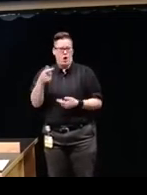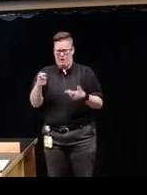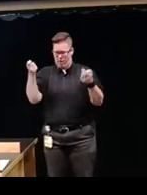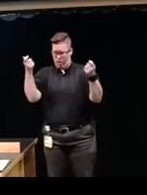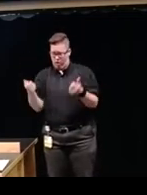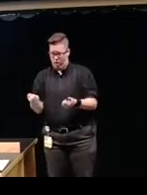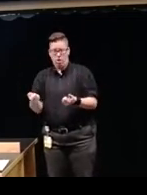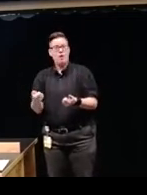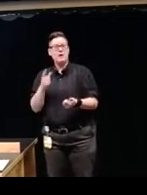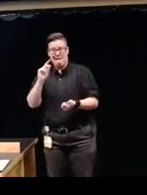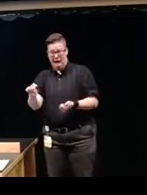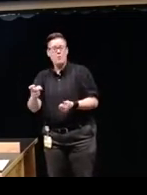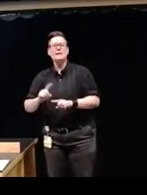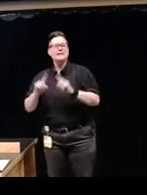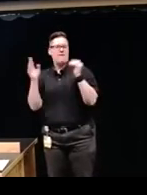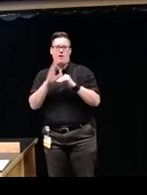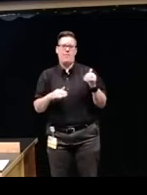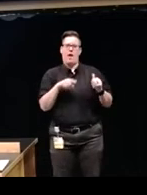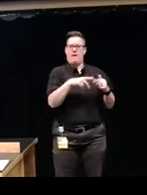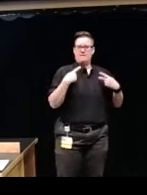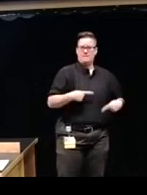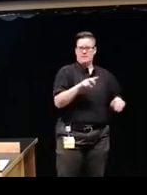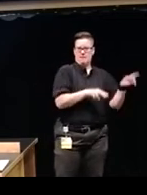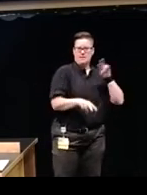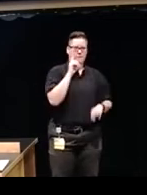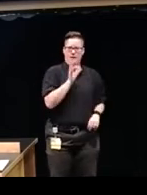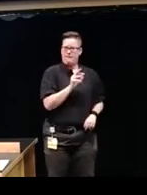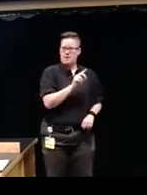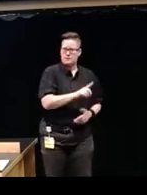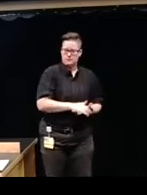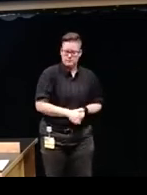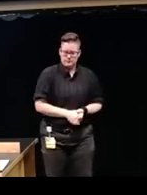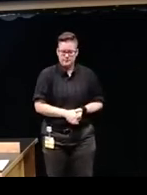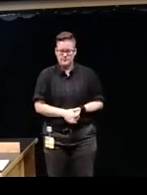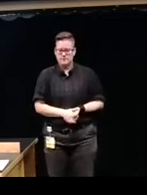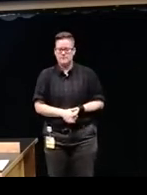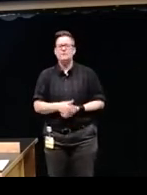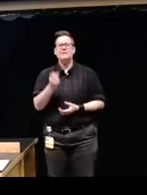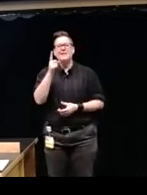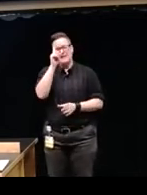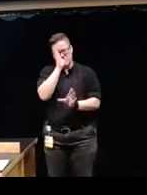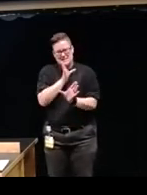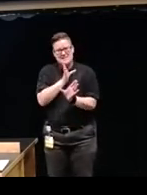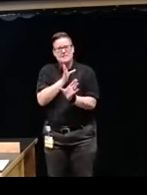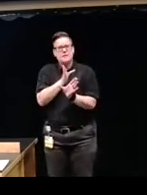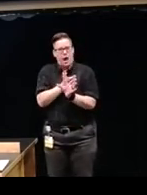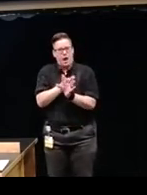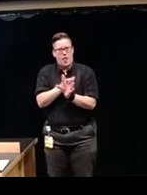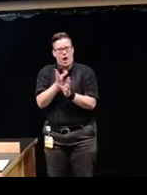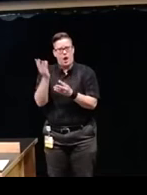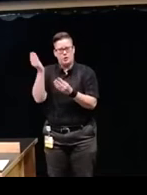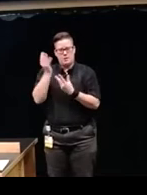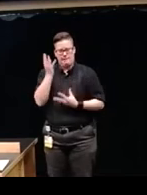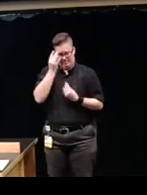different than the physical examination-based Rulin approach of FND. It's a psychologically informed Rulin